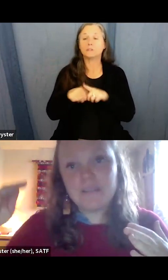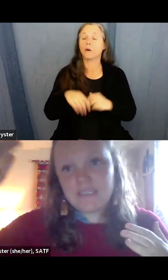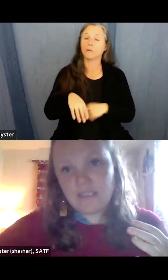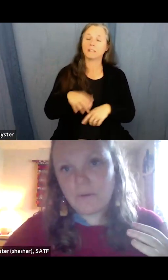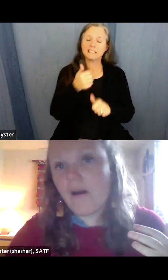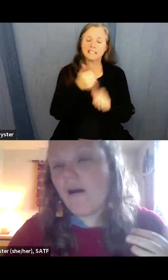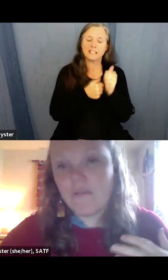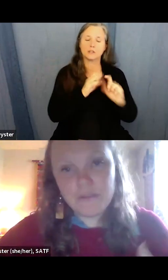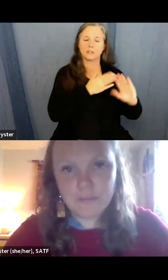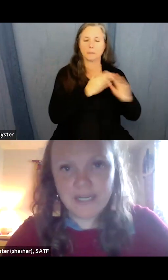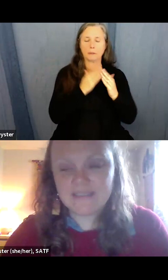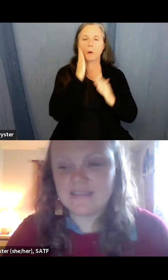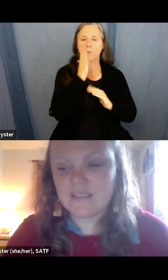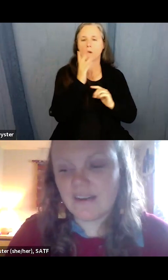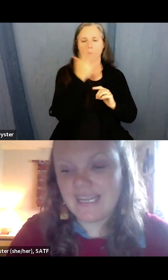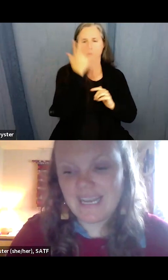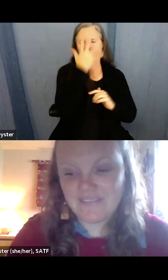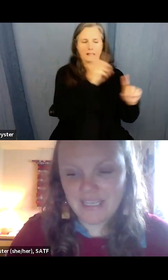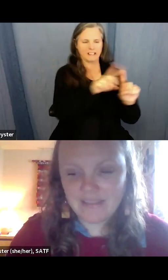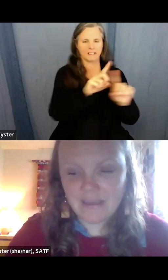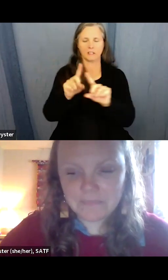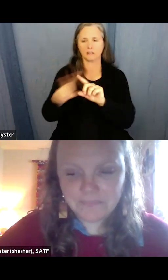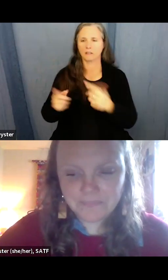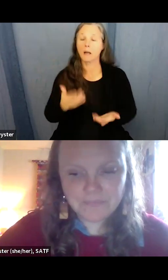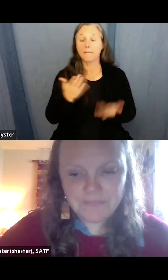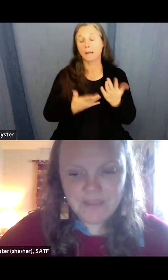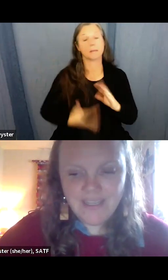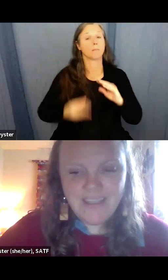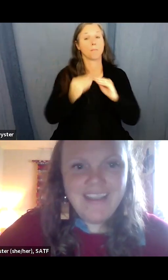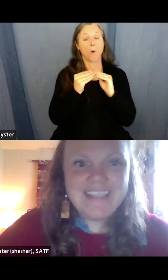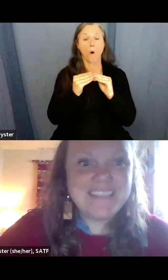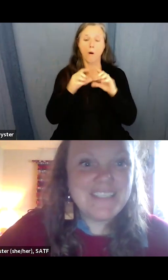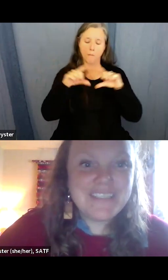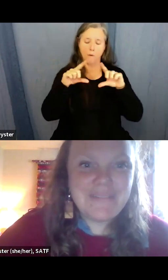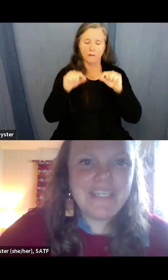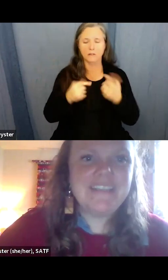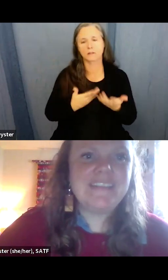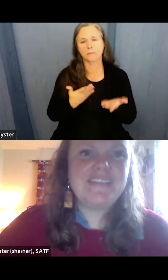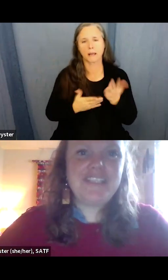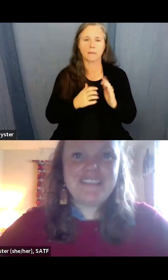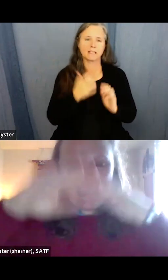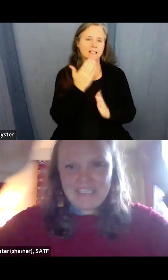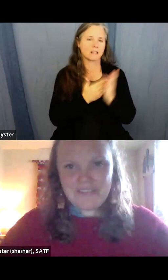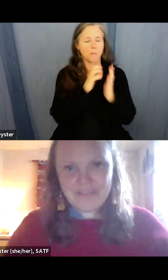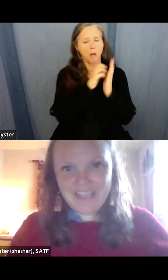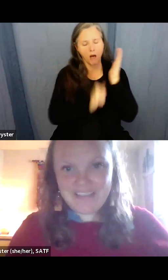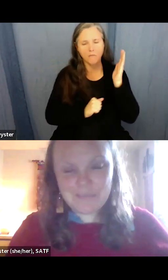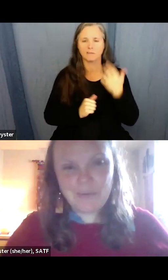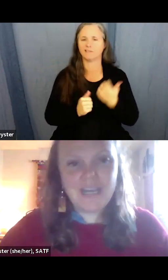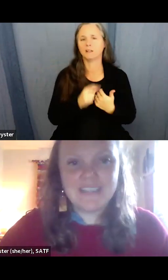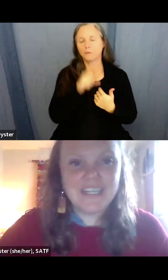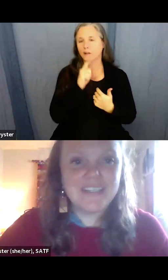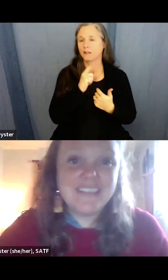help understand what all those processes are and navigate them. Additionally, right, this is just kind of